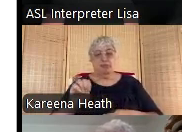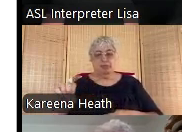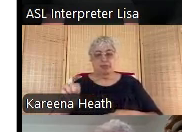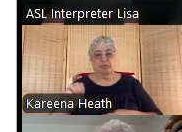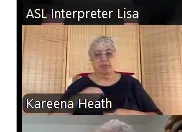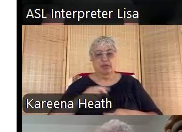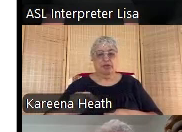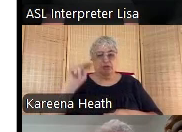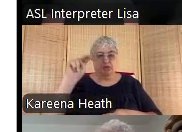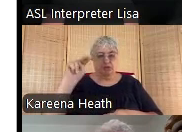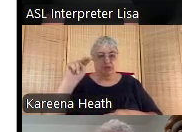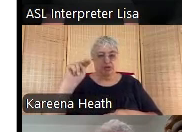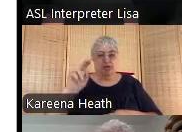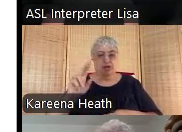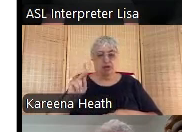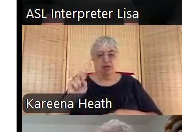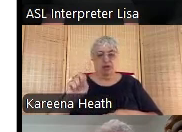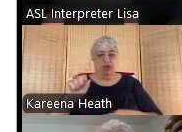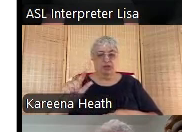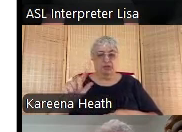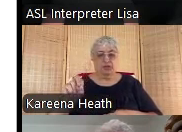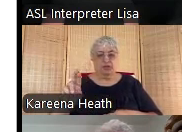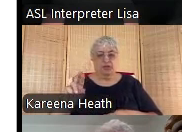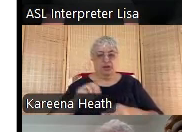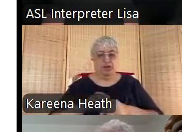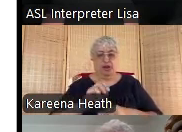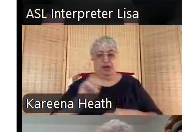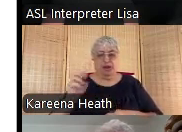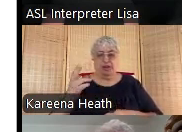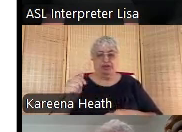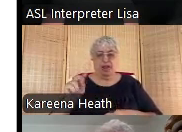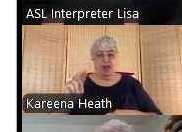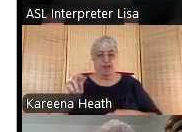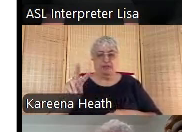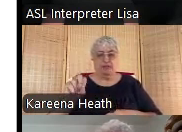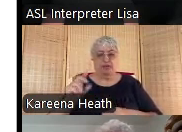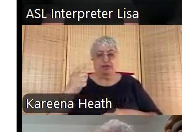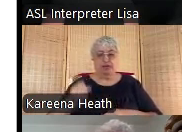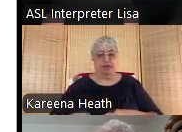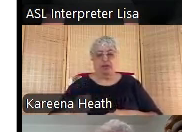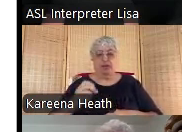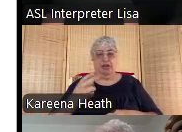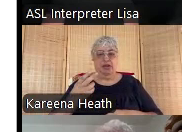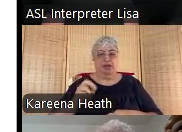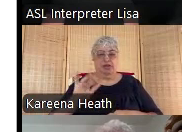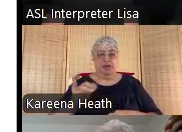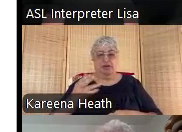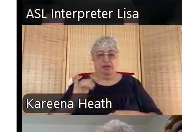in the north, which will be at Kessler in East Hanover, and then one more south, which will be at Cherry Hill Public